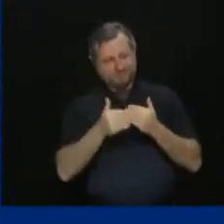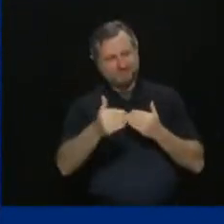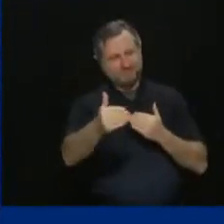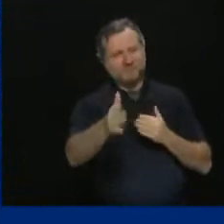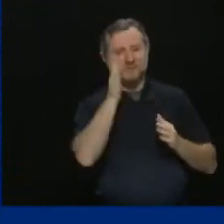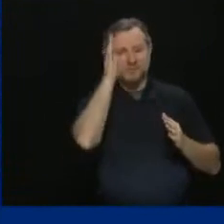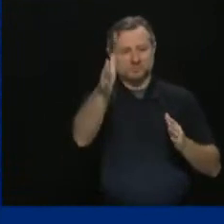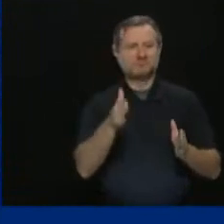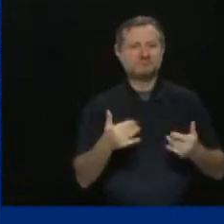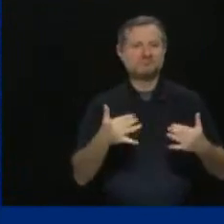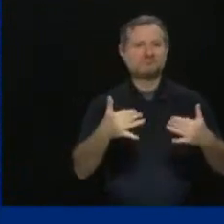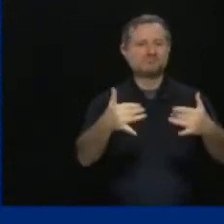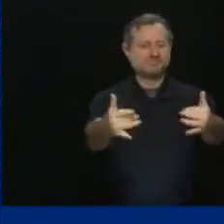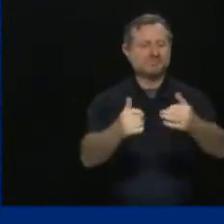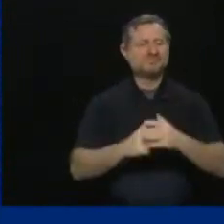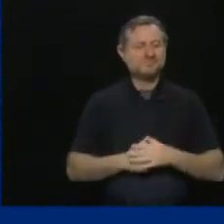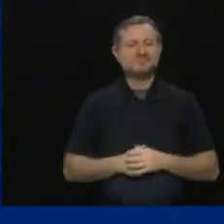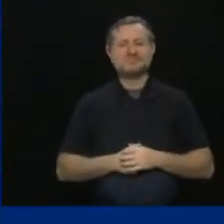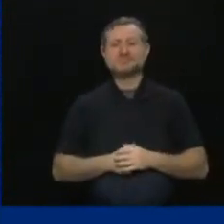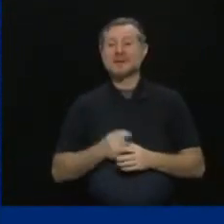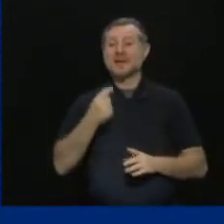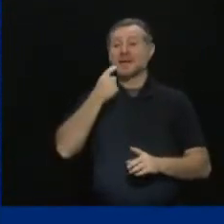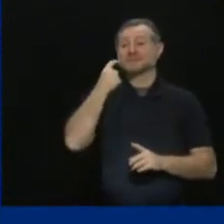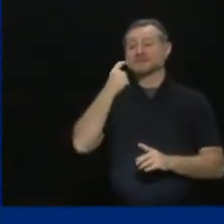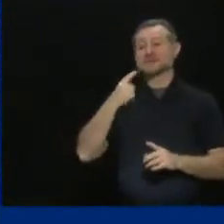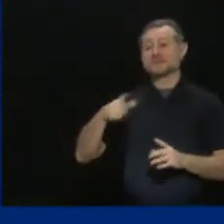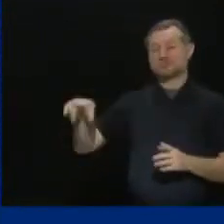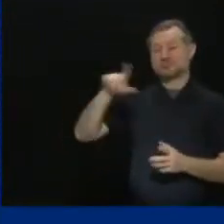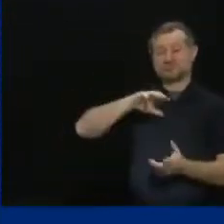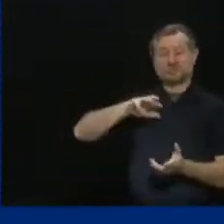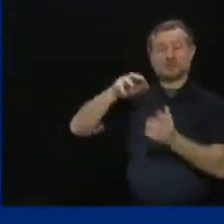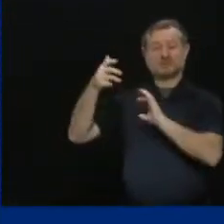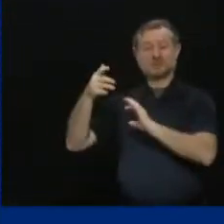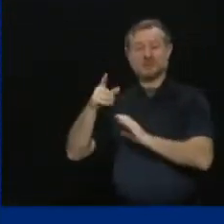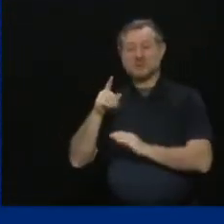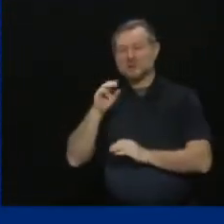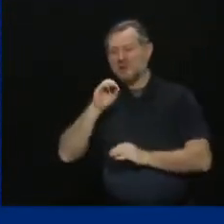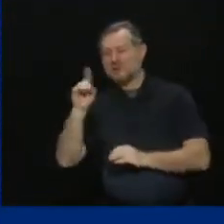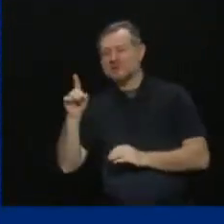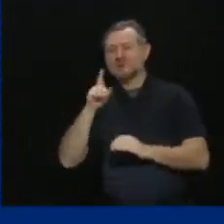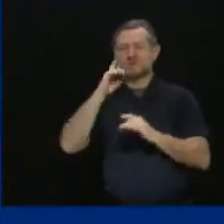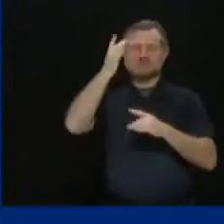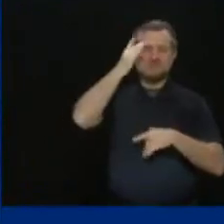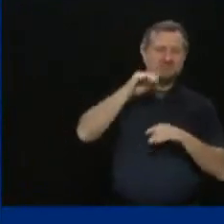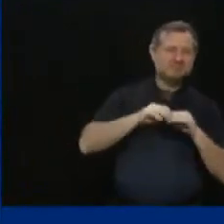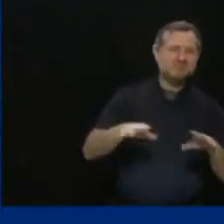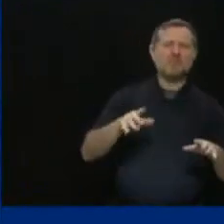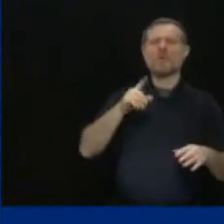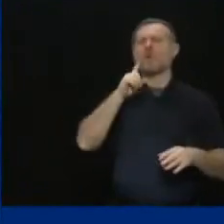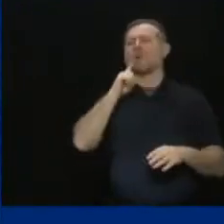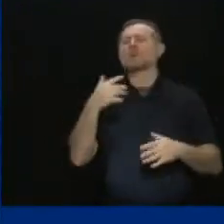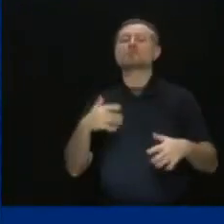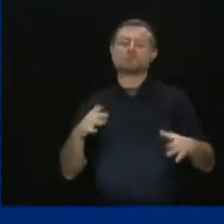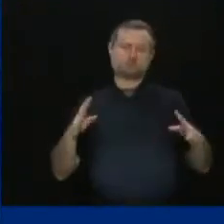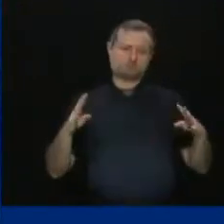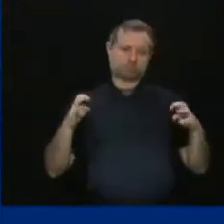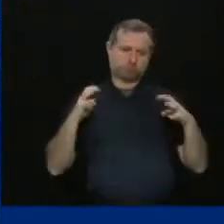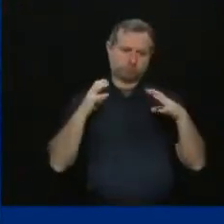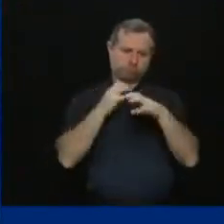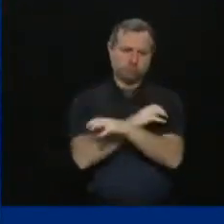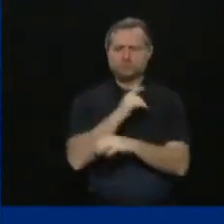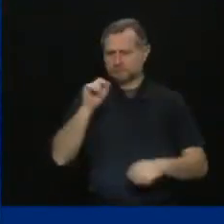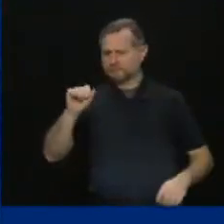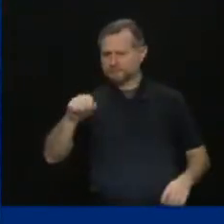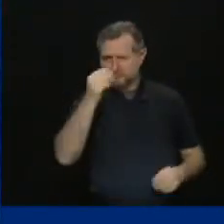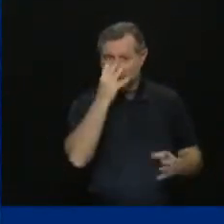The causes of addiction, crisis, and overdose epidemic are myriad and complex, but the solution